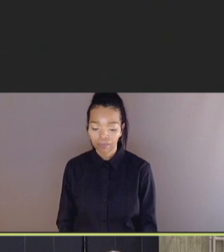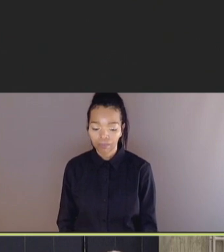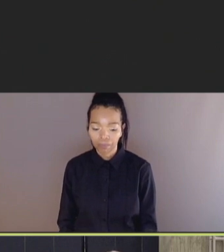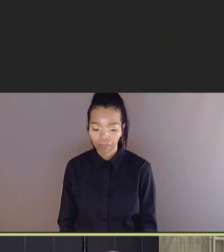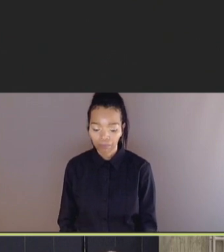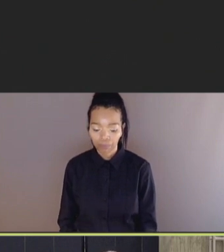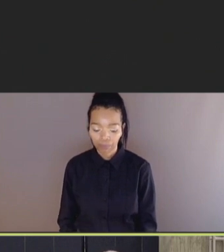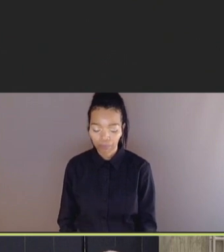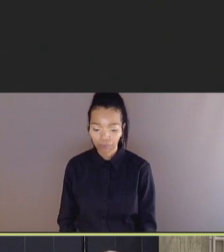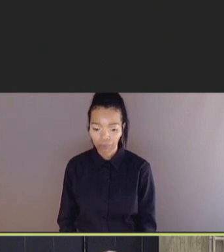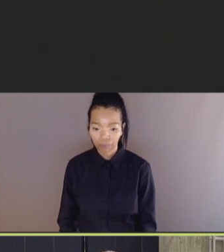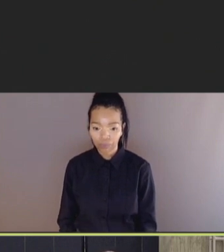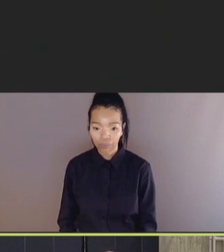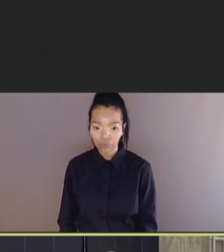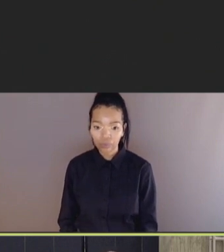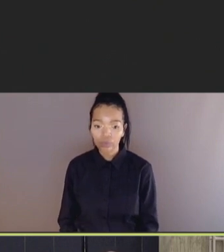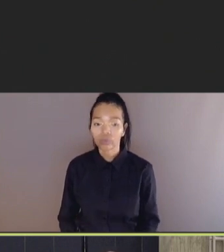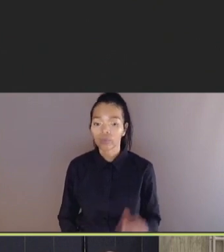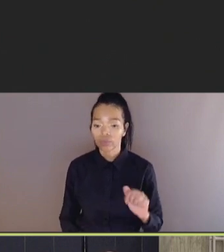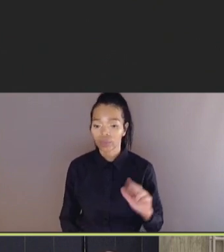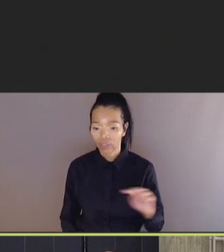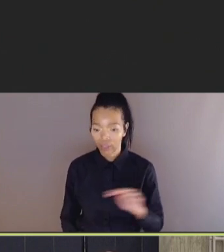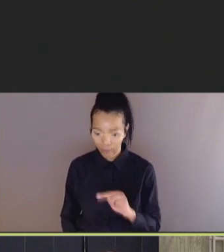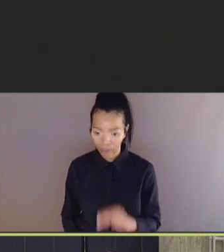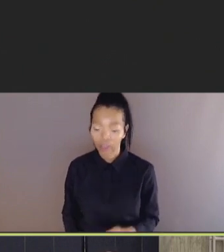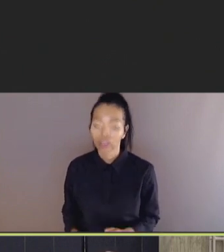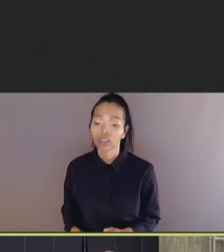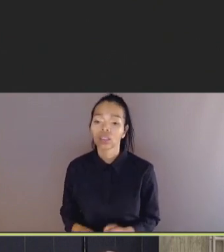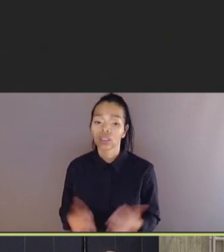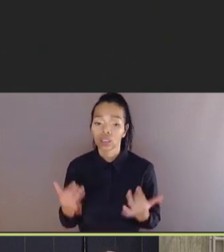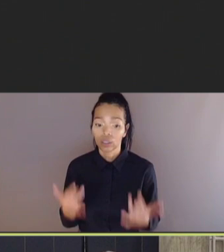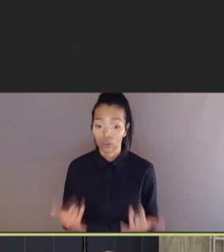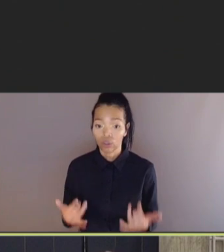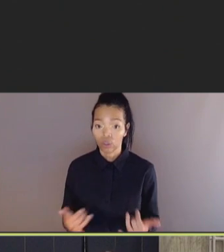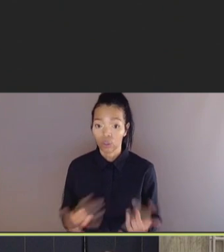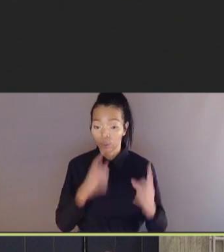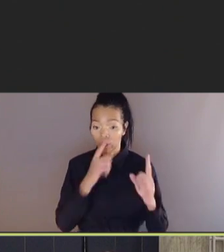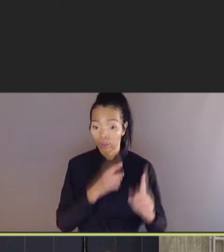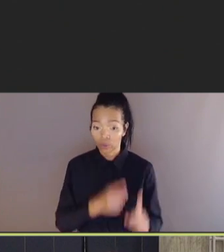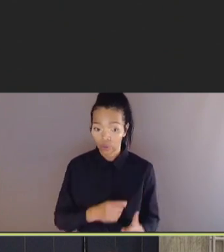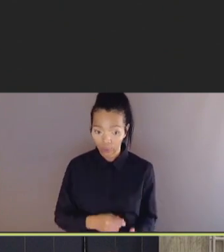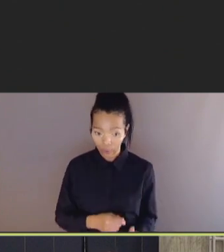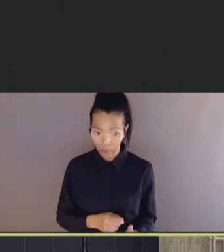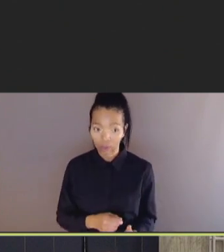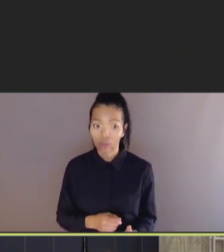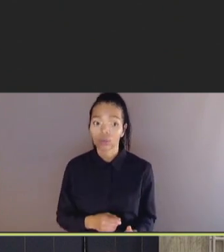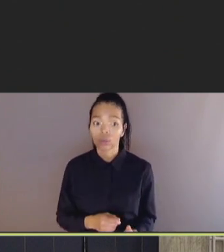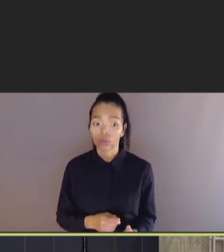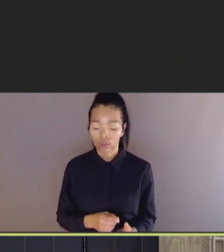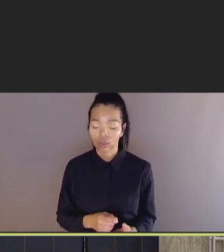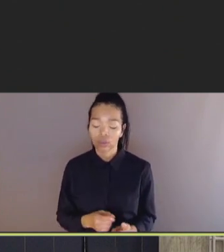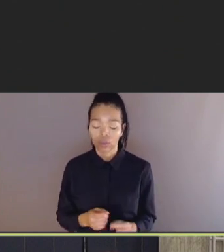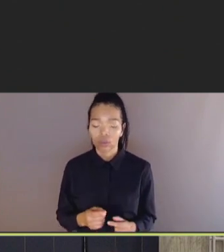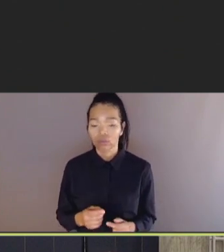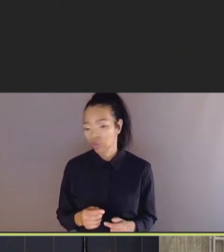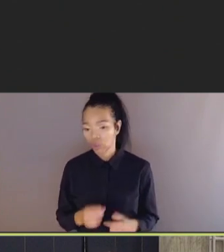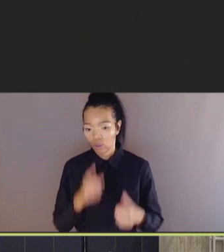So here are the current objectives for each of the goals. And like I said, there's only 2 for the current goal